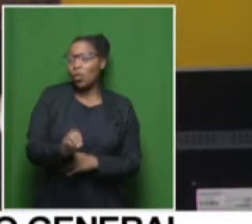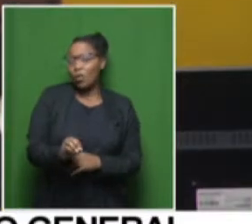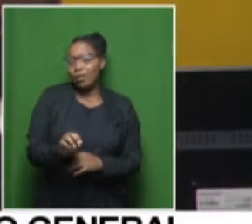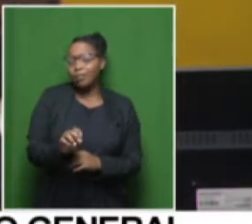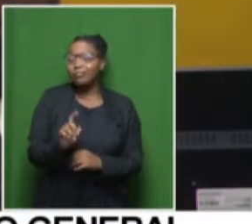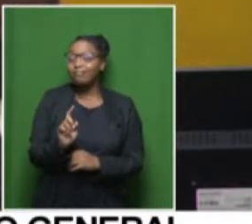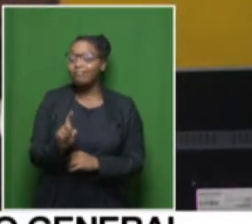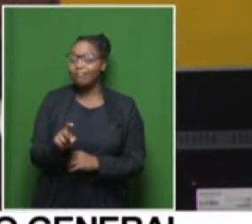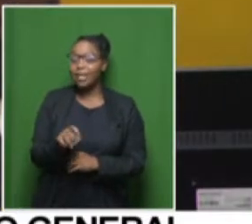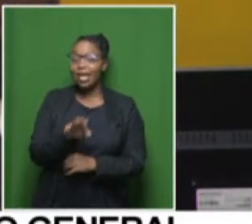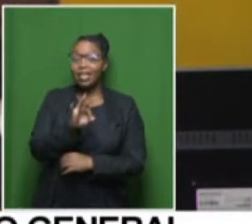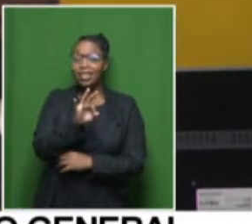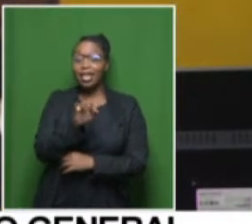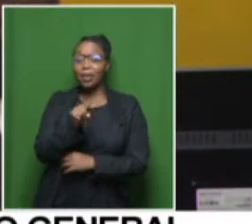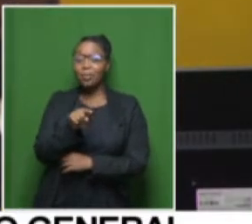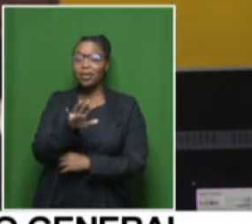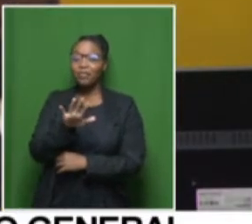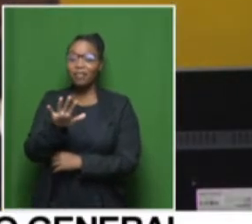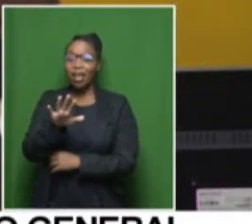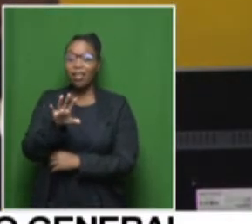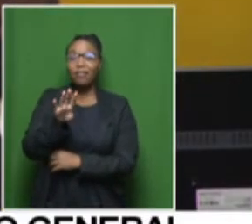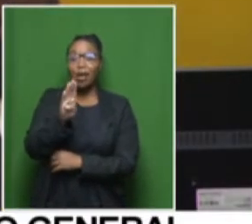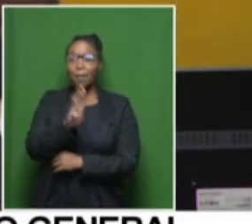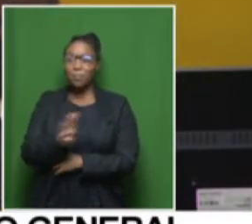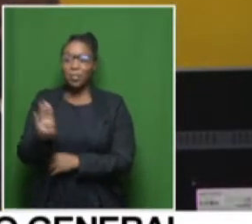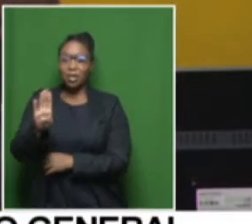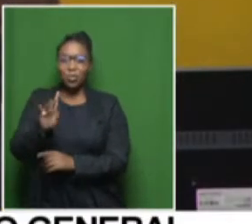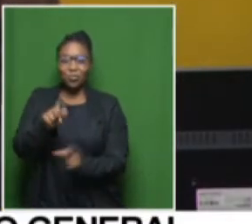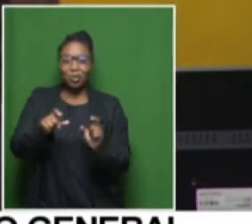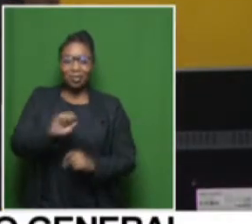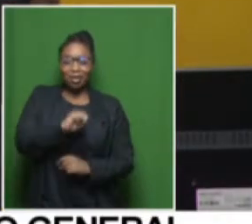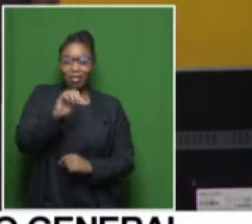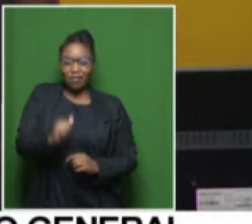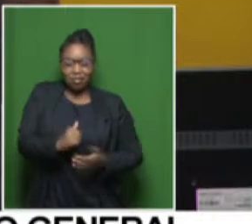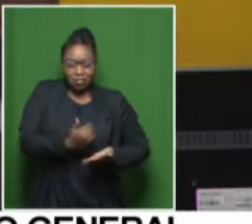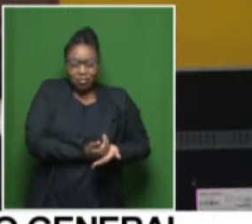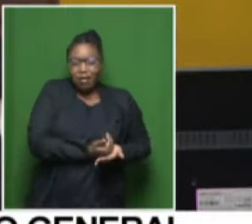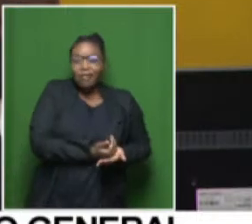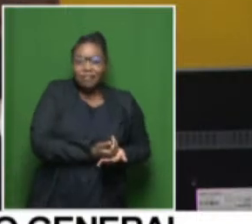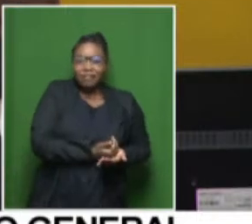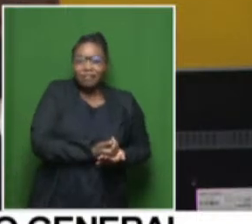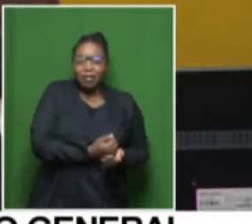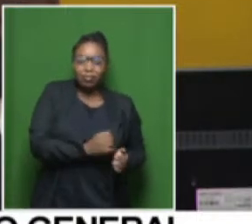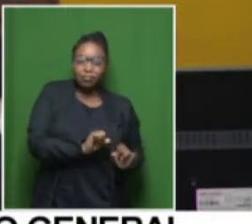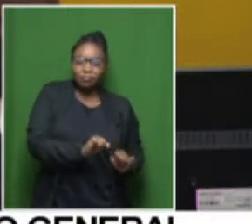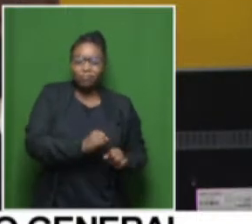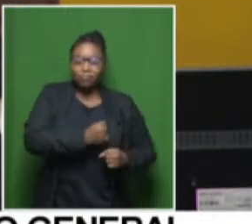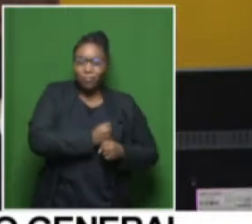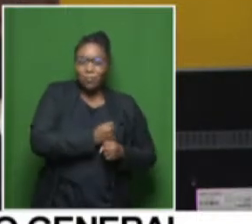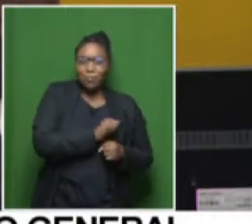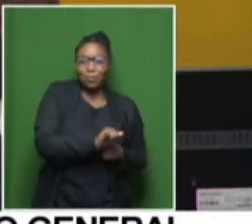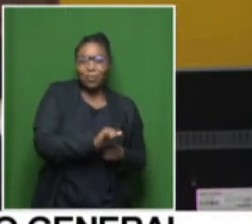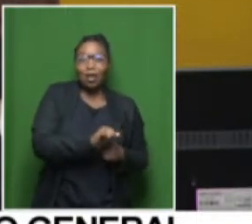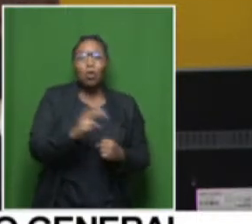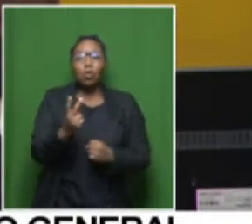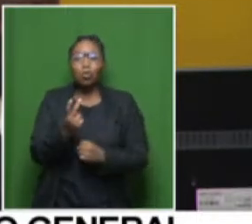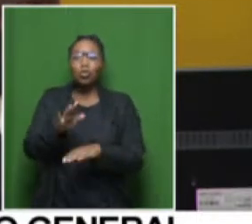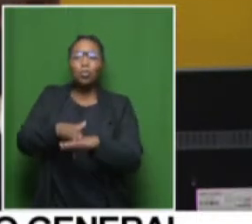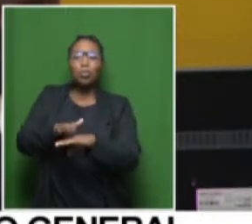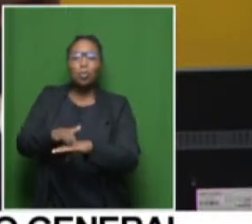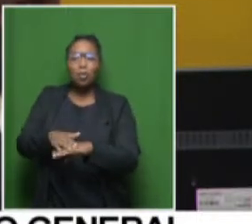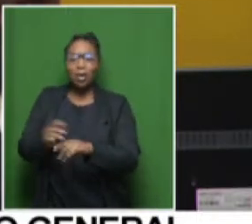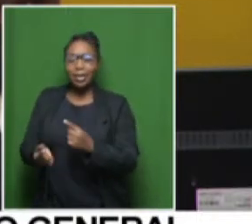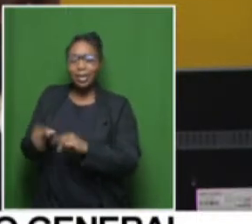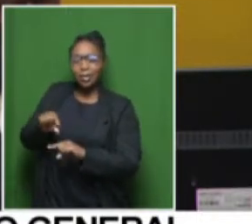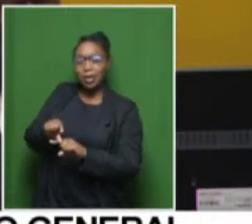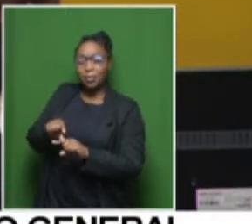So that's 3.5 billion to South Africans. There will also be no increase in the, but before stepping